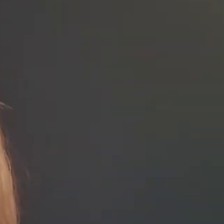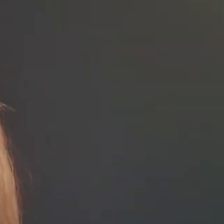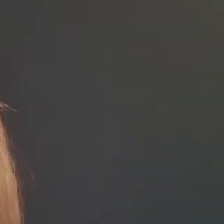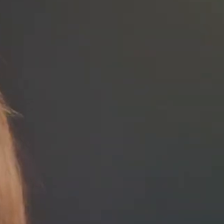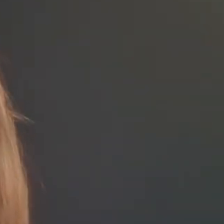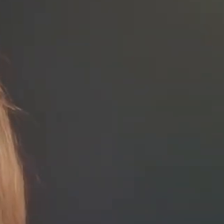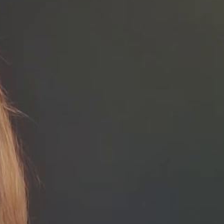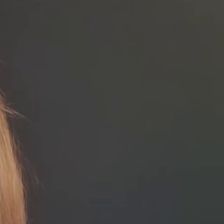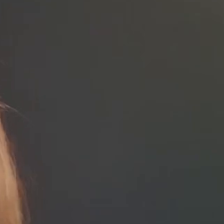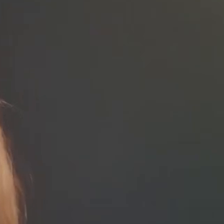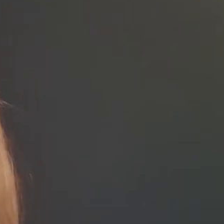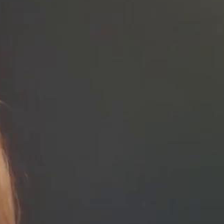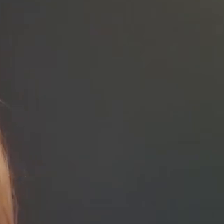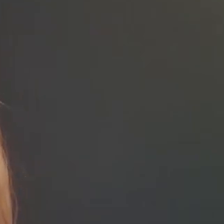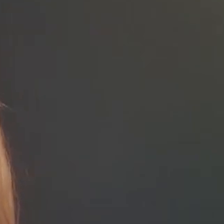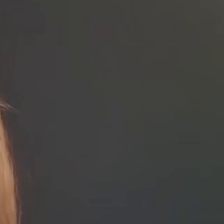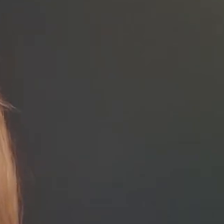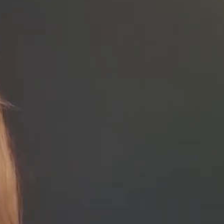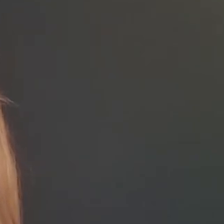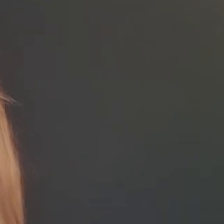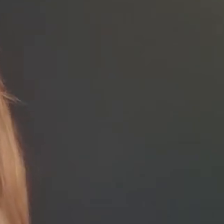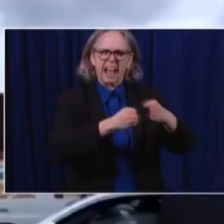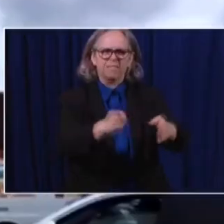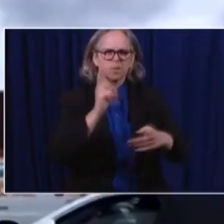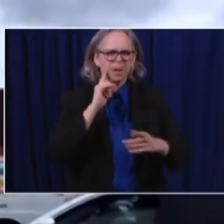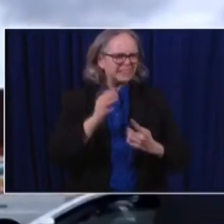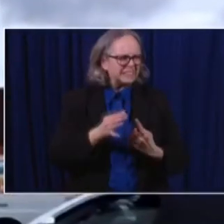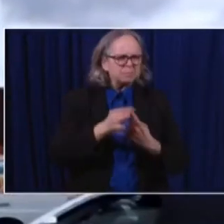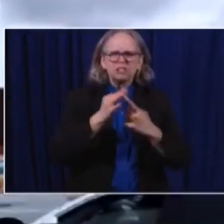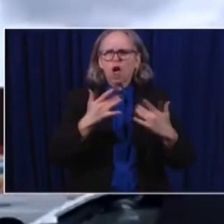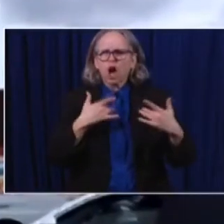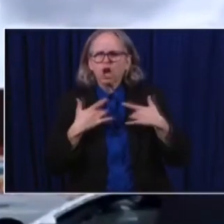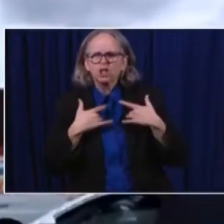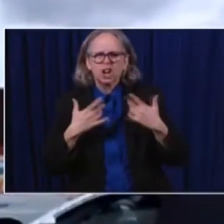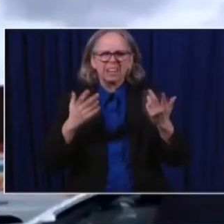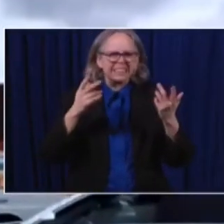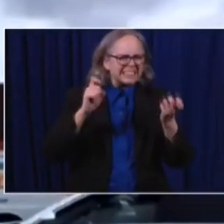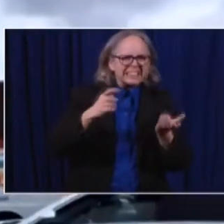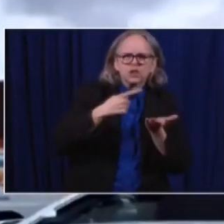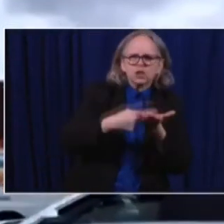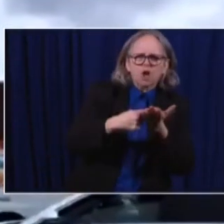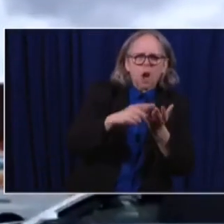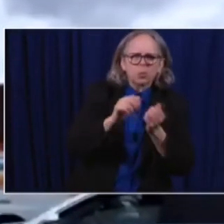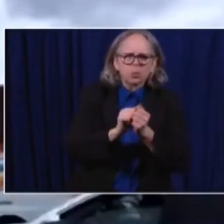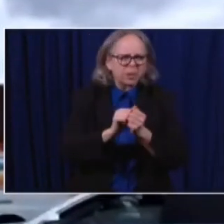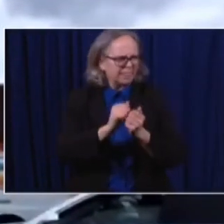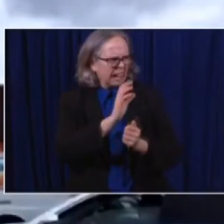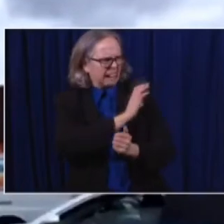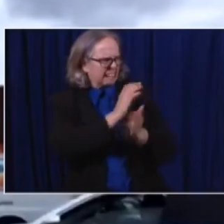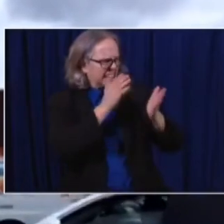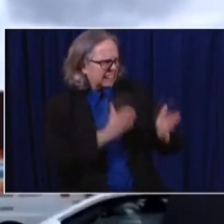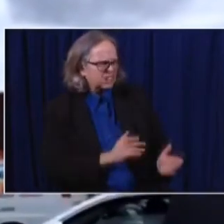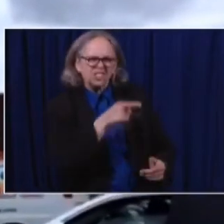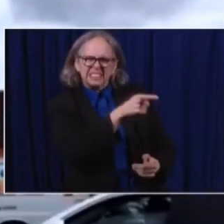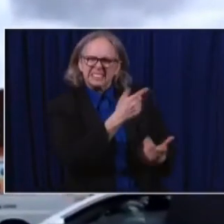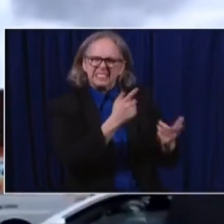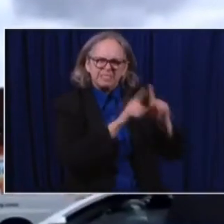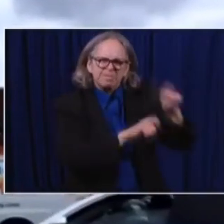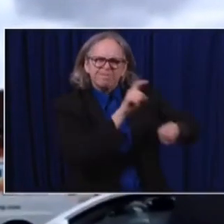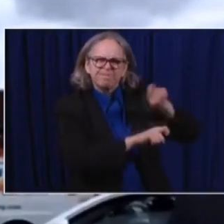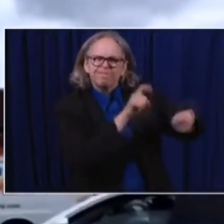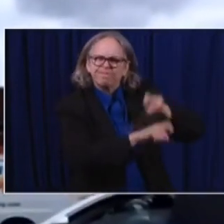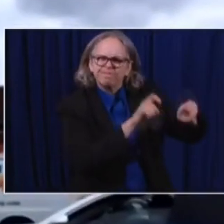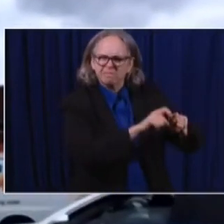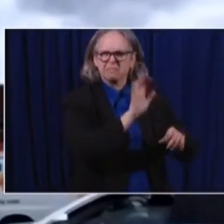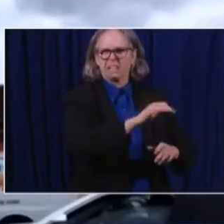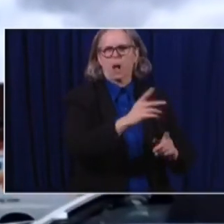as early as Thursday. But now let's talk about vaccine doses. In the beginning of the vaccination process, the federal government required